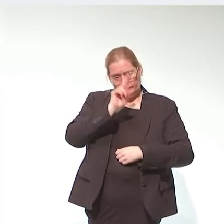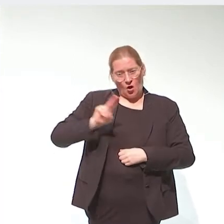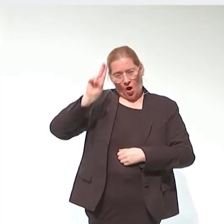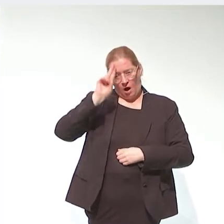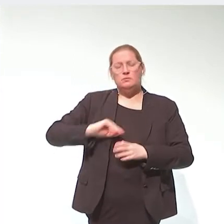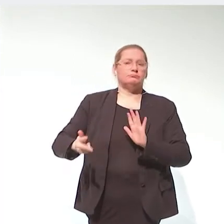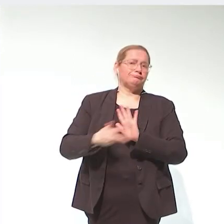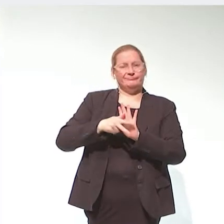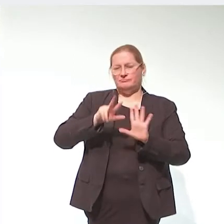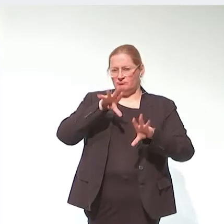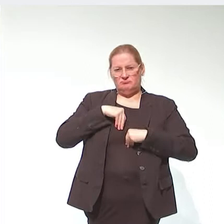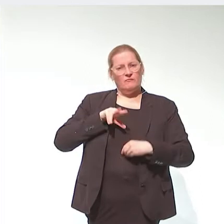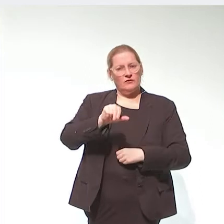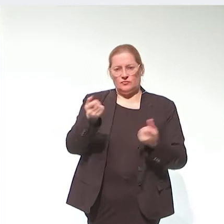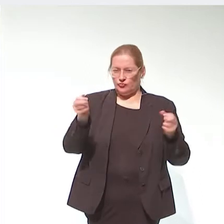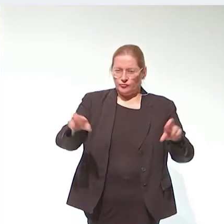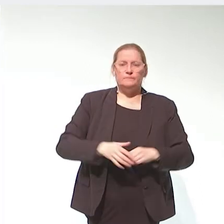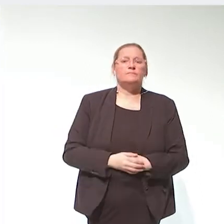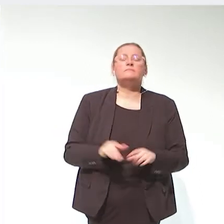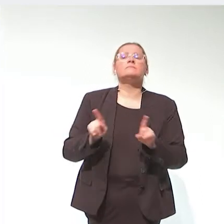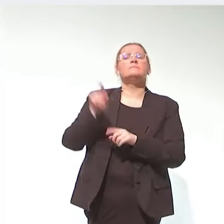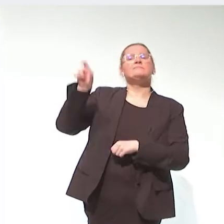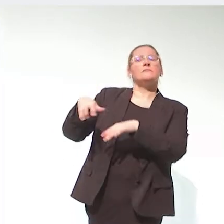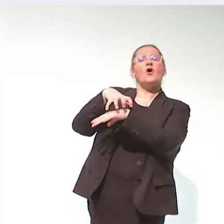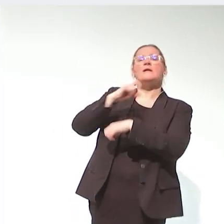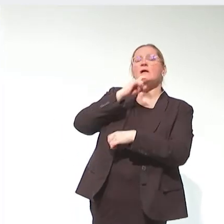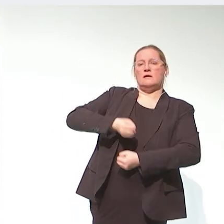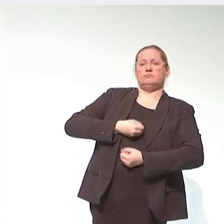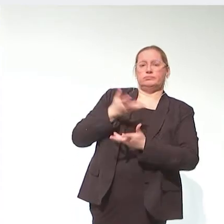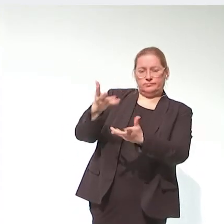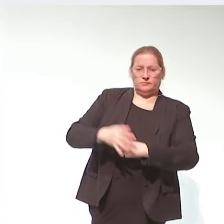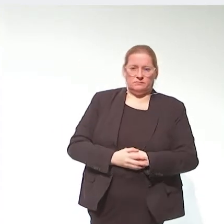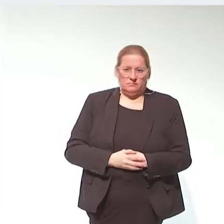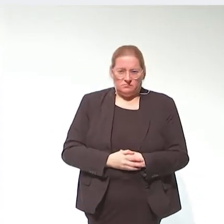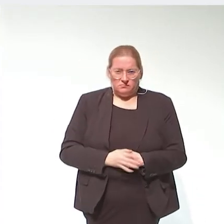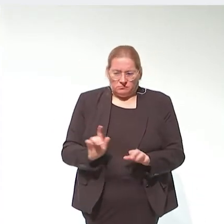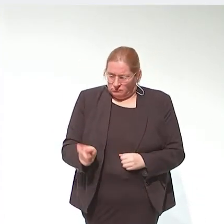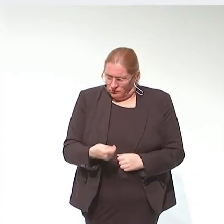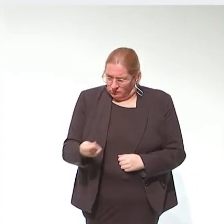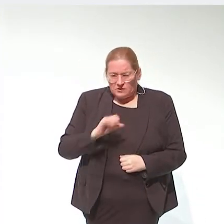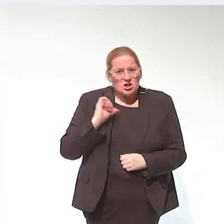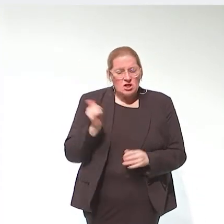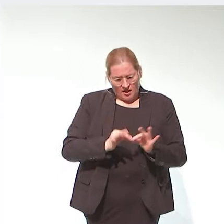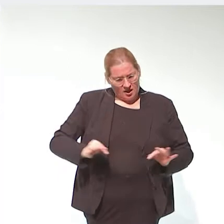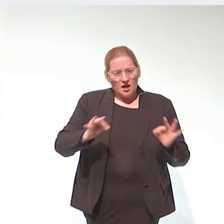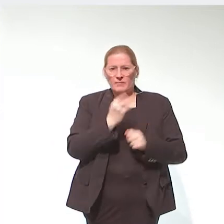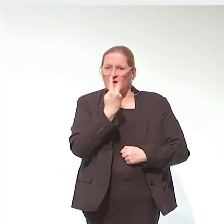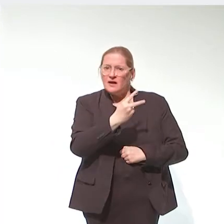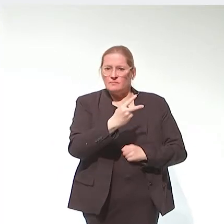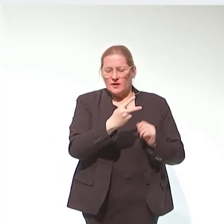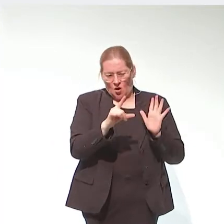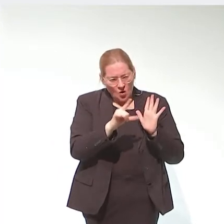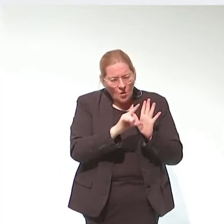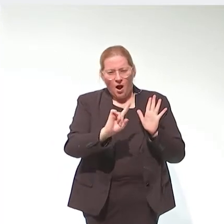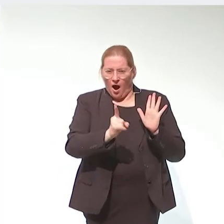by our commissioner, we will fully respect member states' competencies. We are now in the process that, together with our legal service,